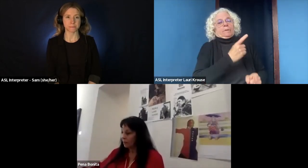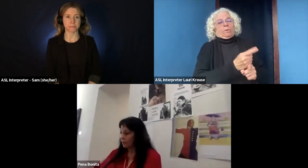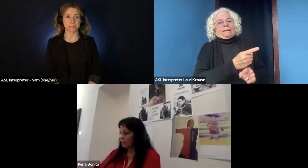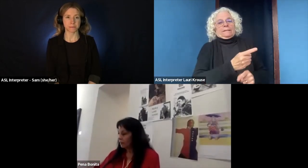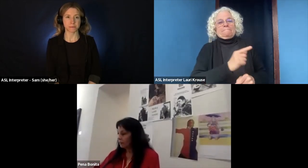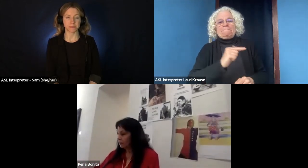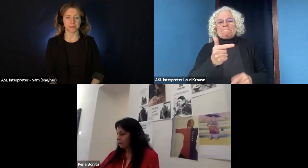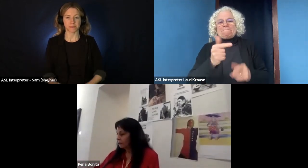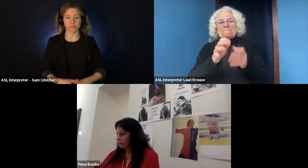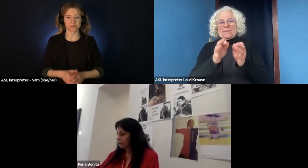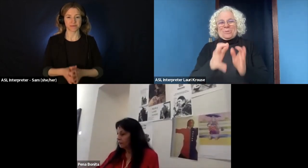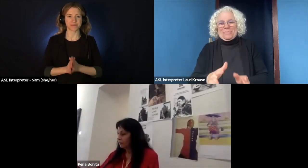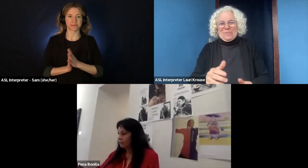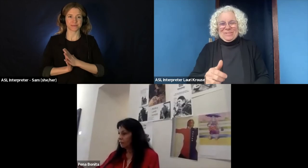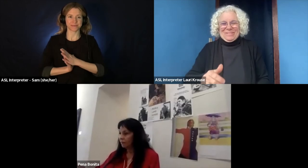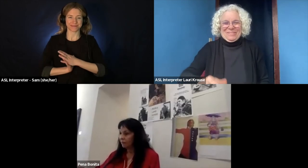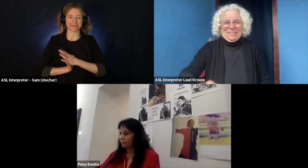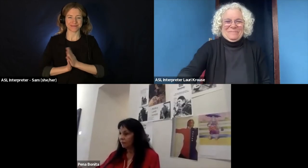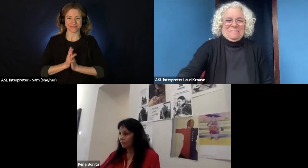Okay.